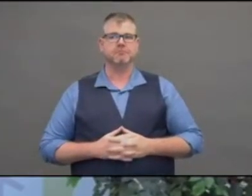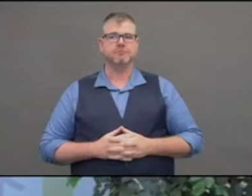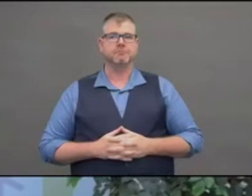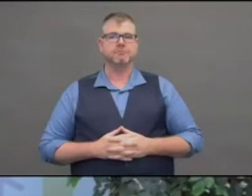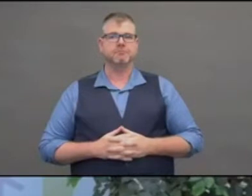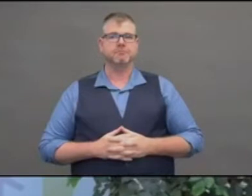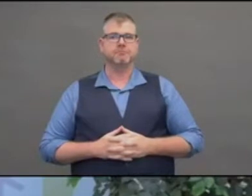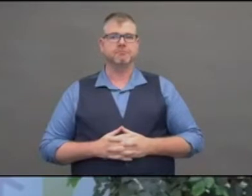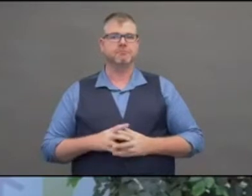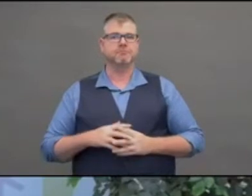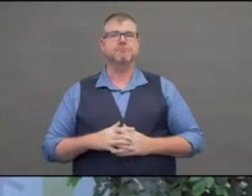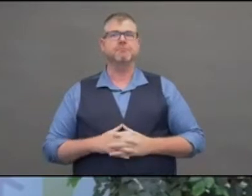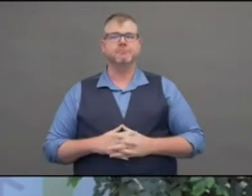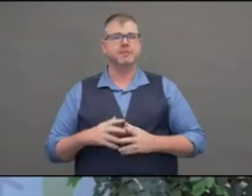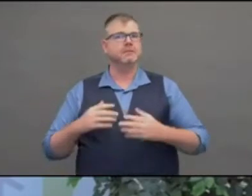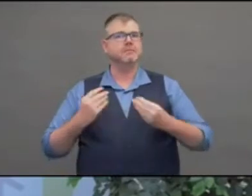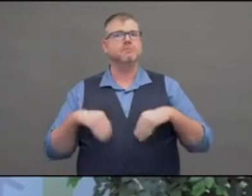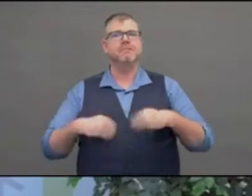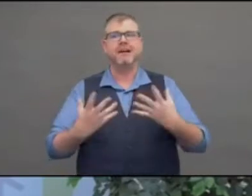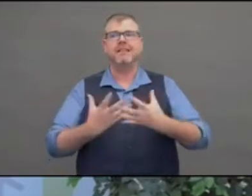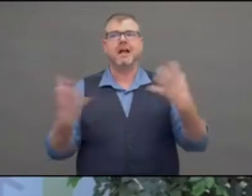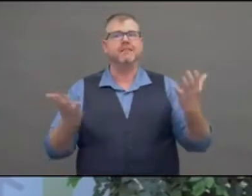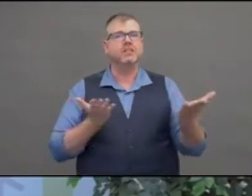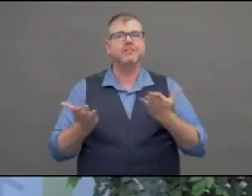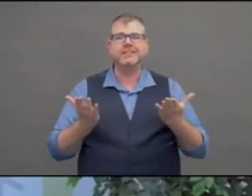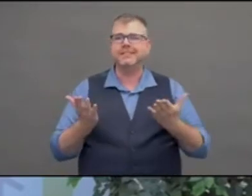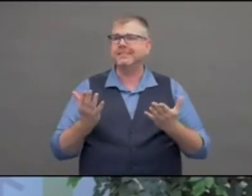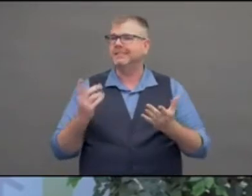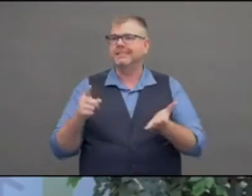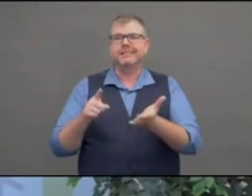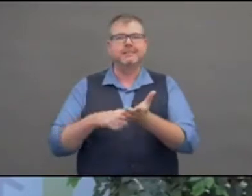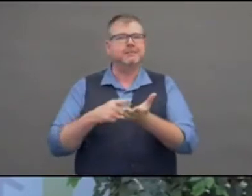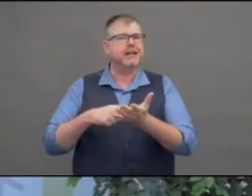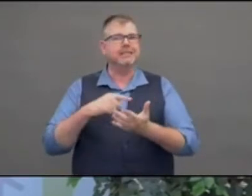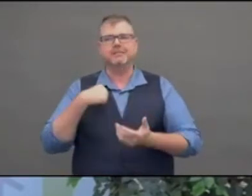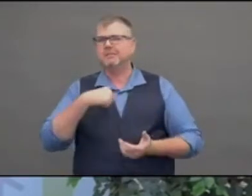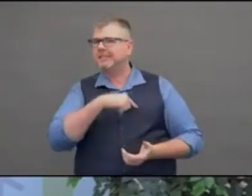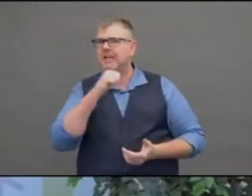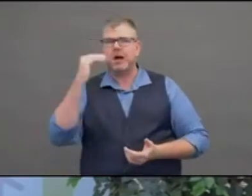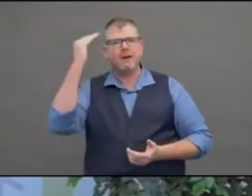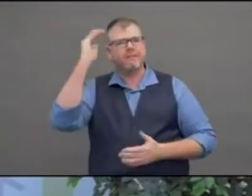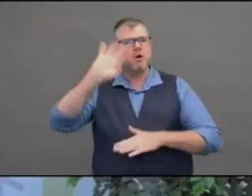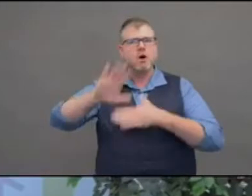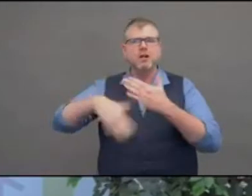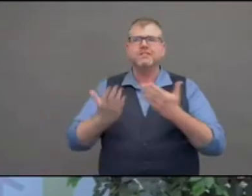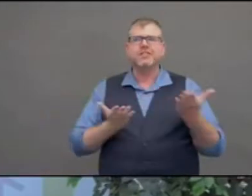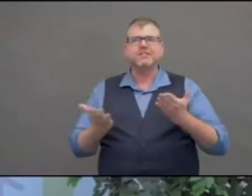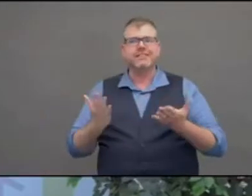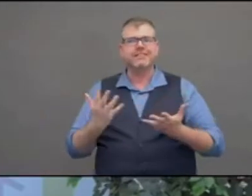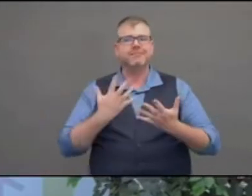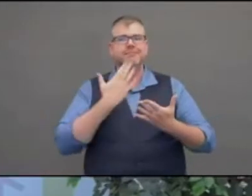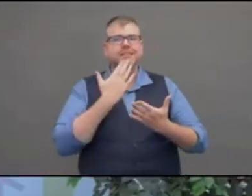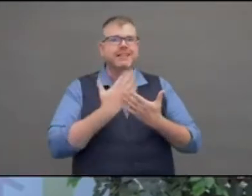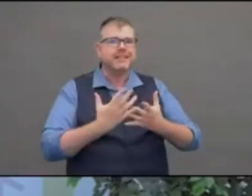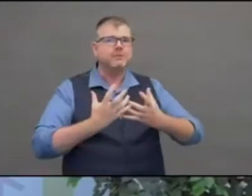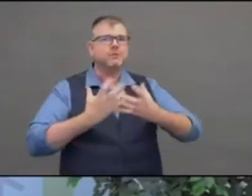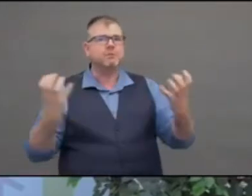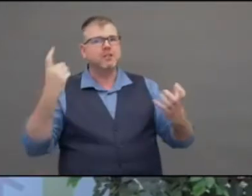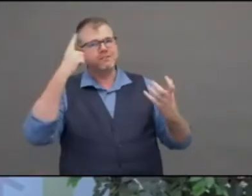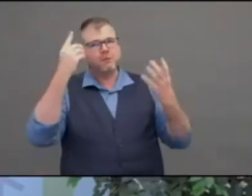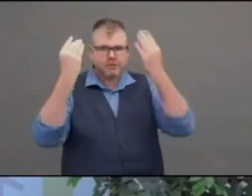And you know, sometimes we're not aware of all the services that other agencies are offering. So thank you so much for sharing all that information with